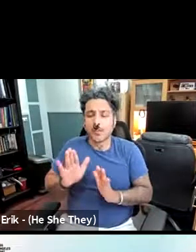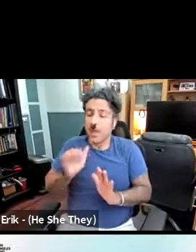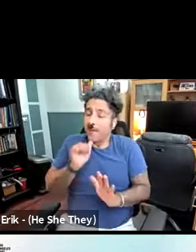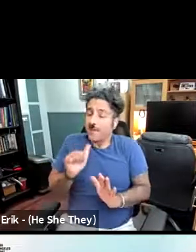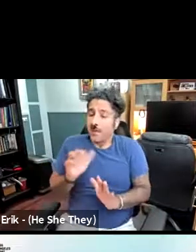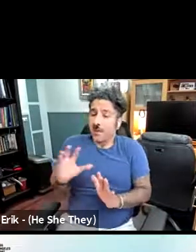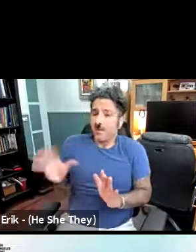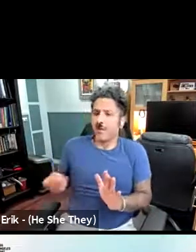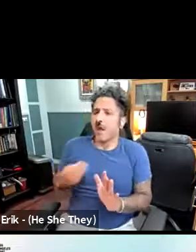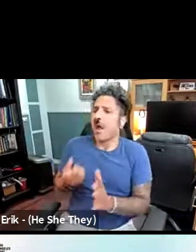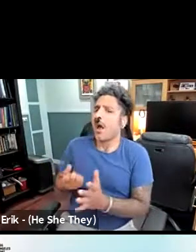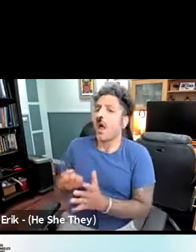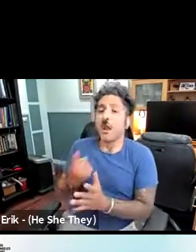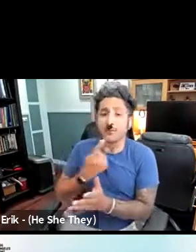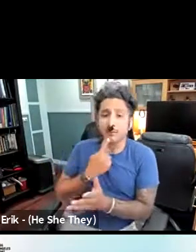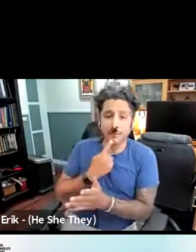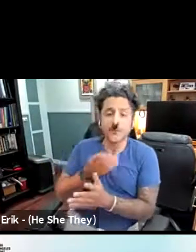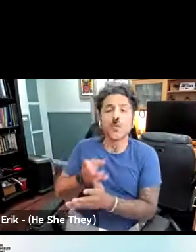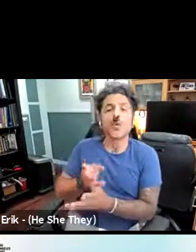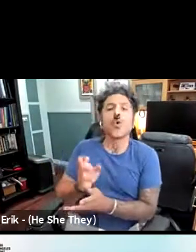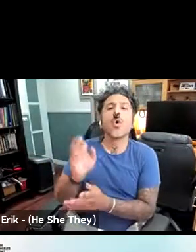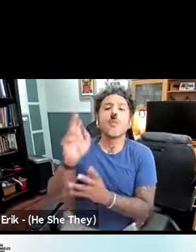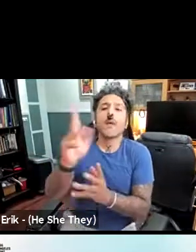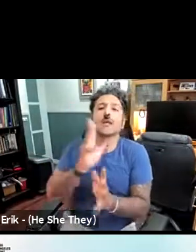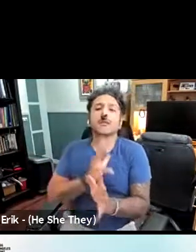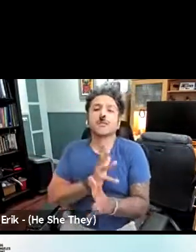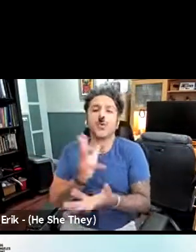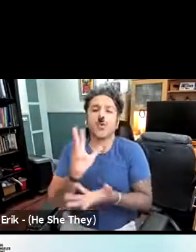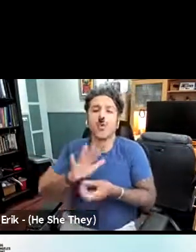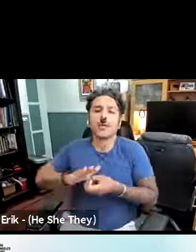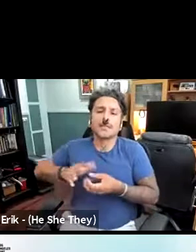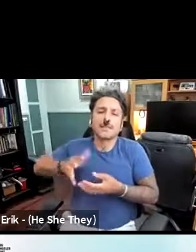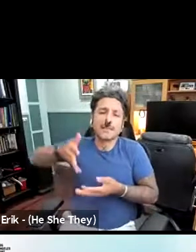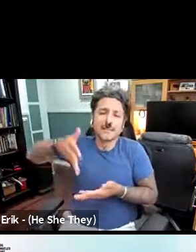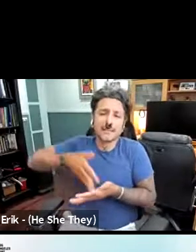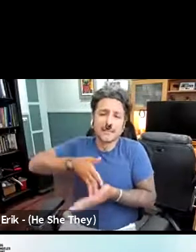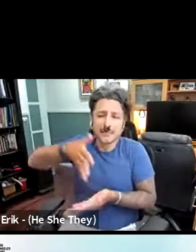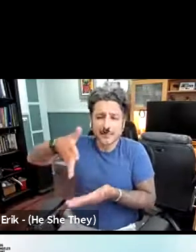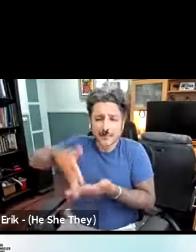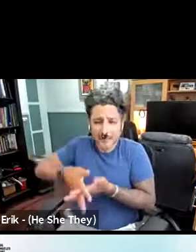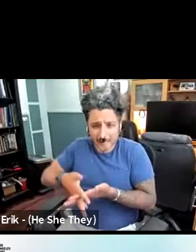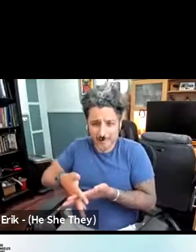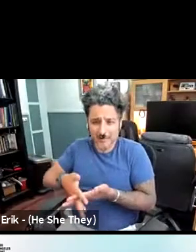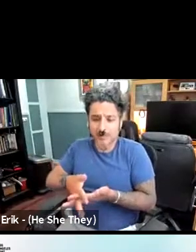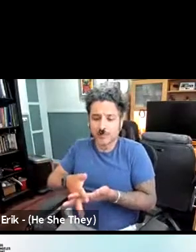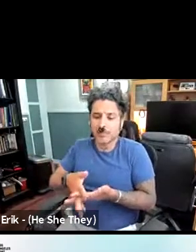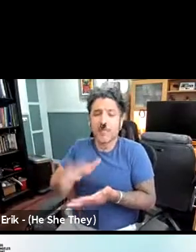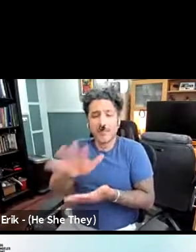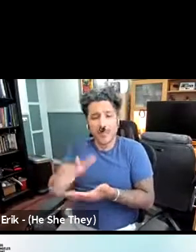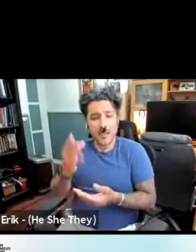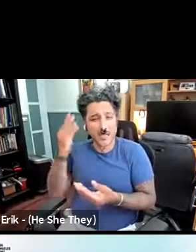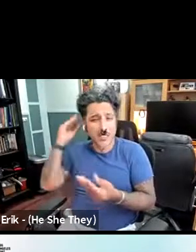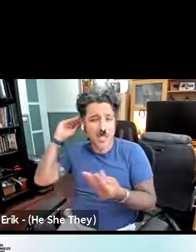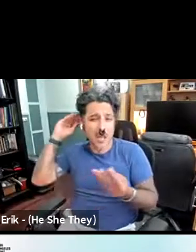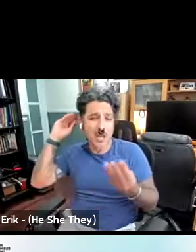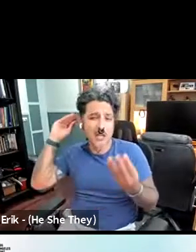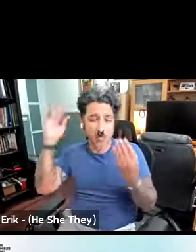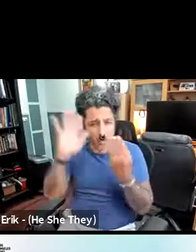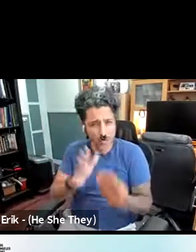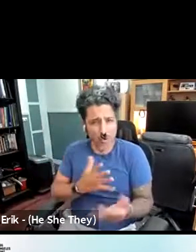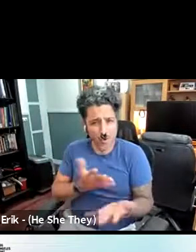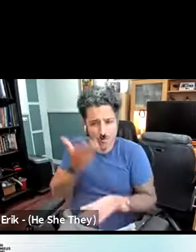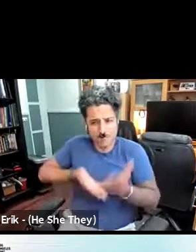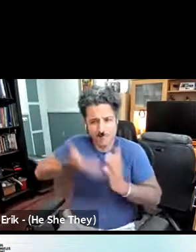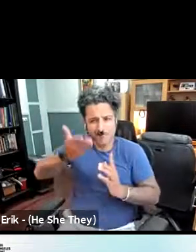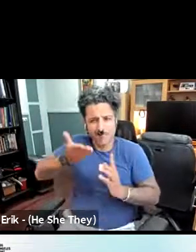I don't know. What I'm saying is go back into your indigenous root. That thing, that voice that speaks to you, the thing that told you you exist, even when they